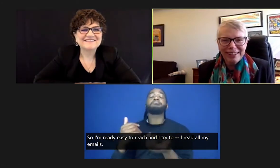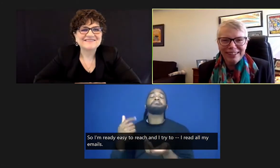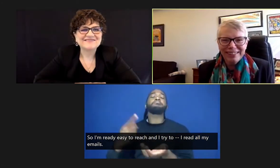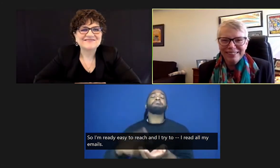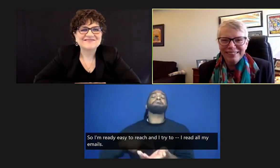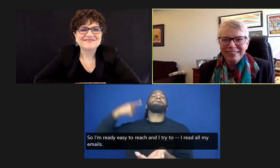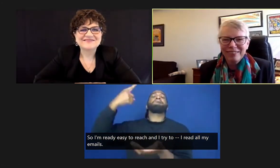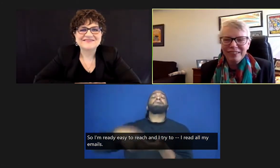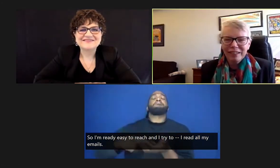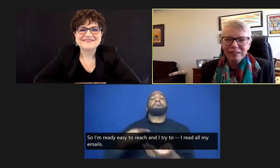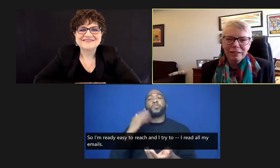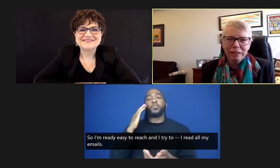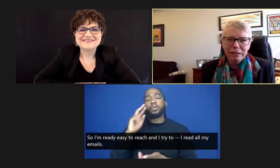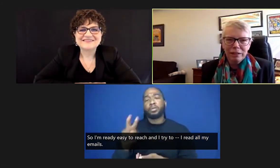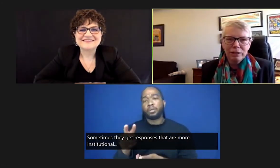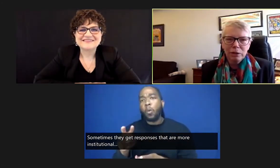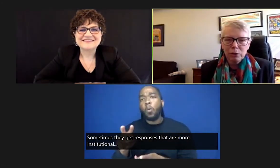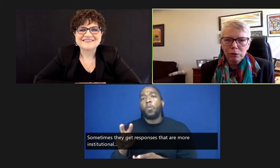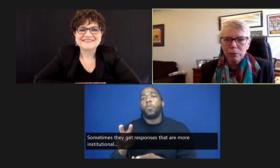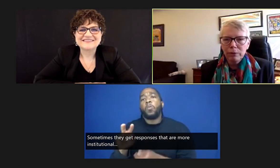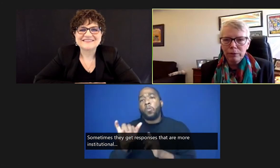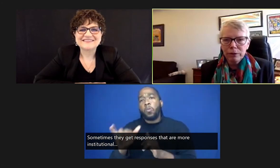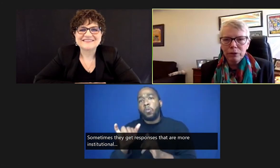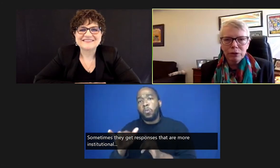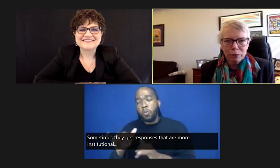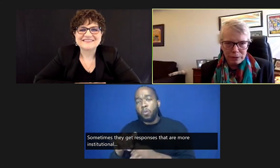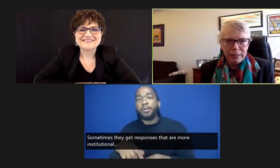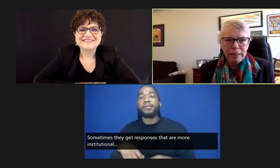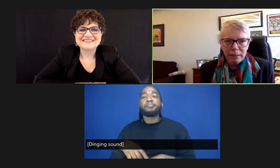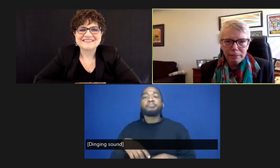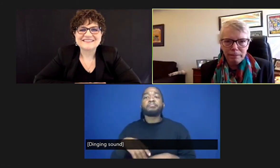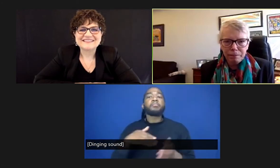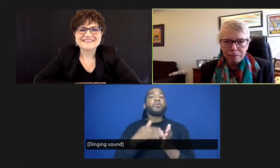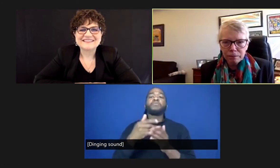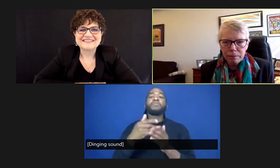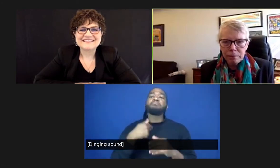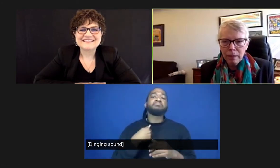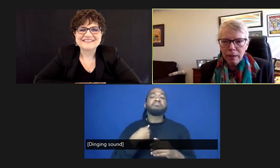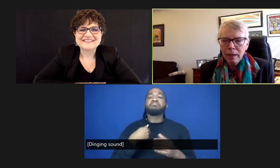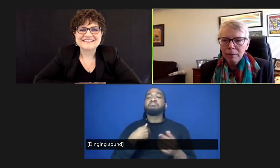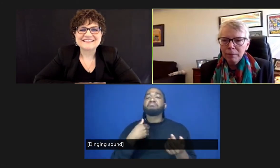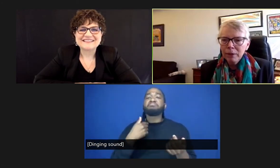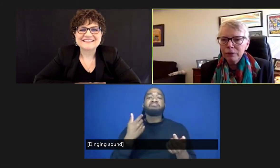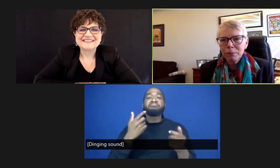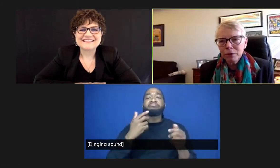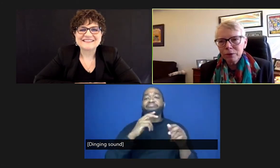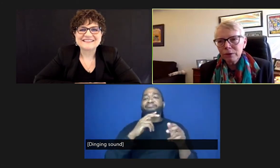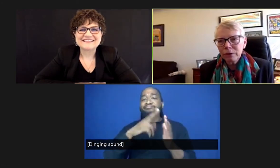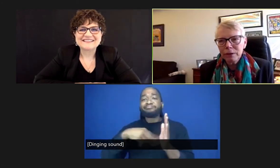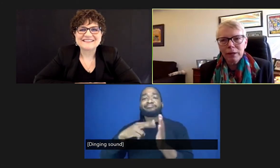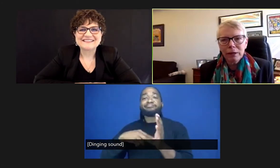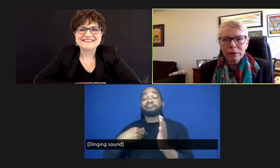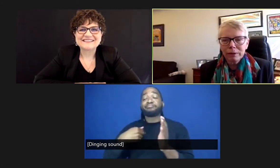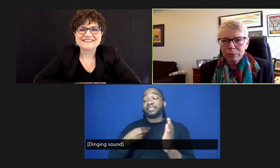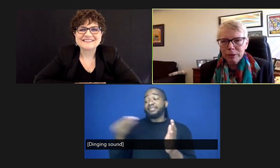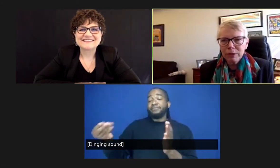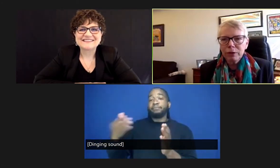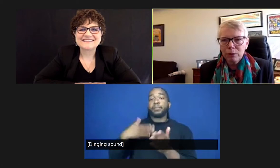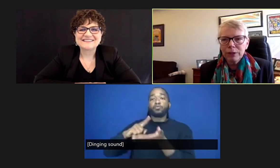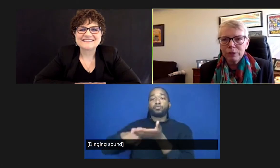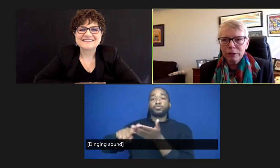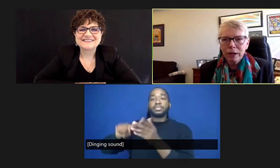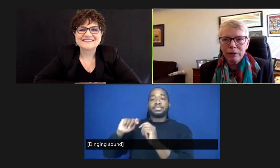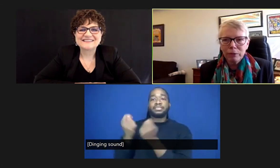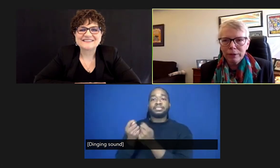institutional because they just go to my research team. But if they're a personal email with a